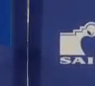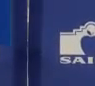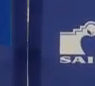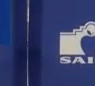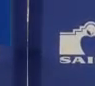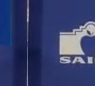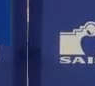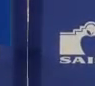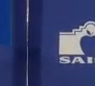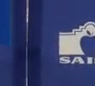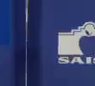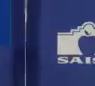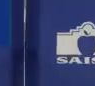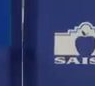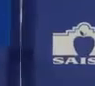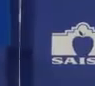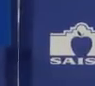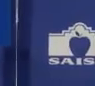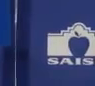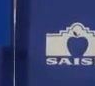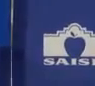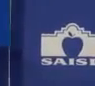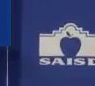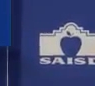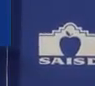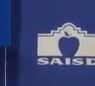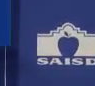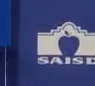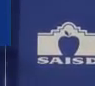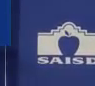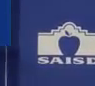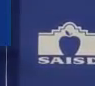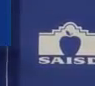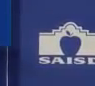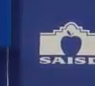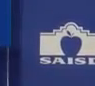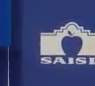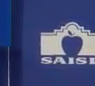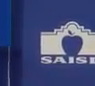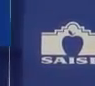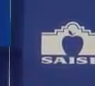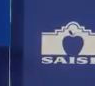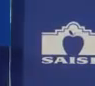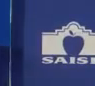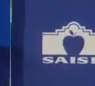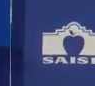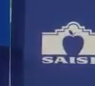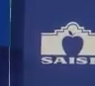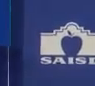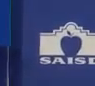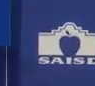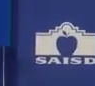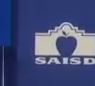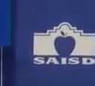die being a teacher. I don't care about the title of superintendent. I am not here. I've said